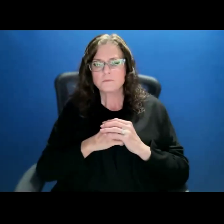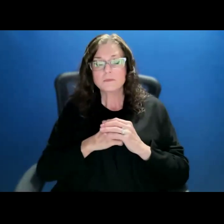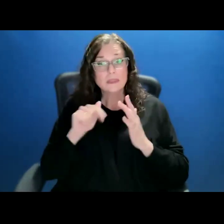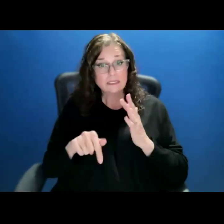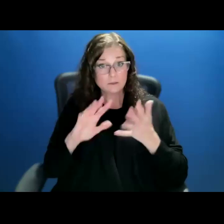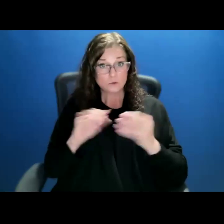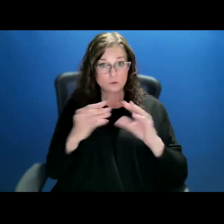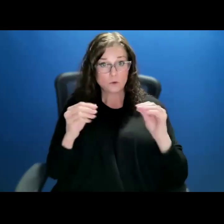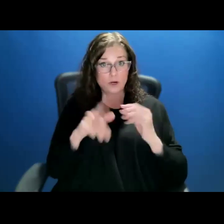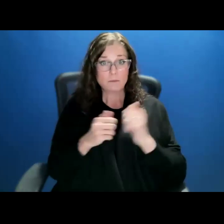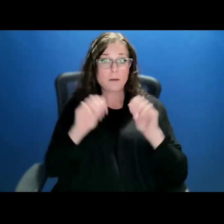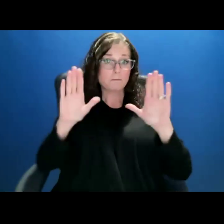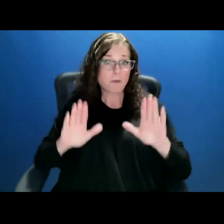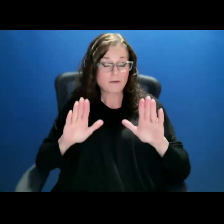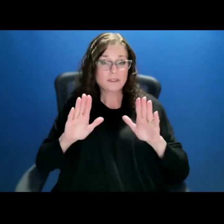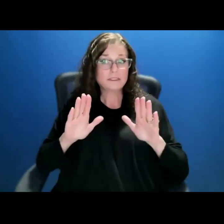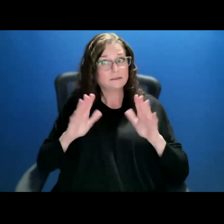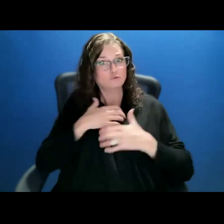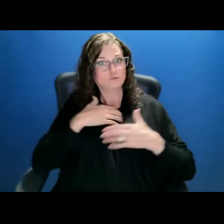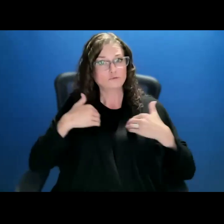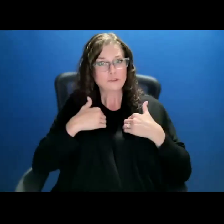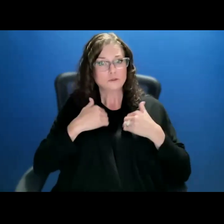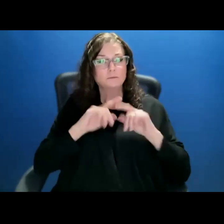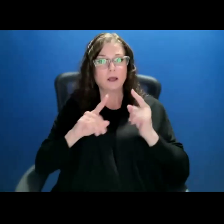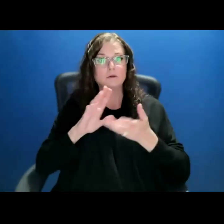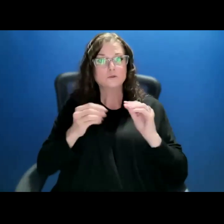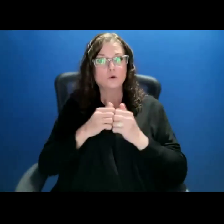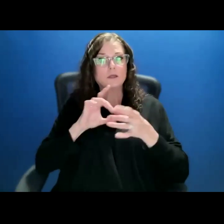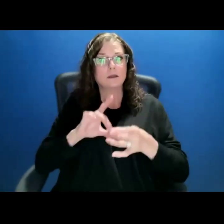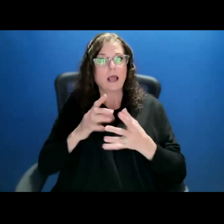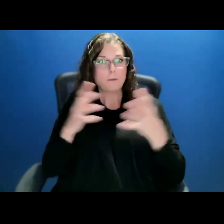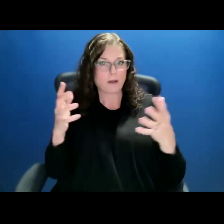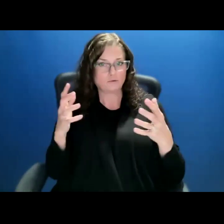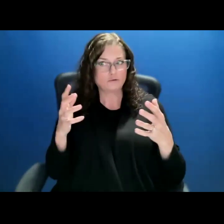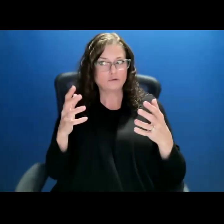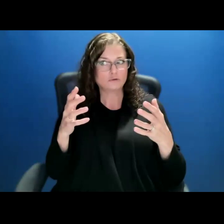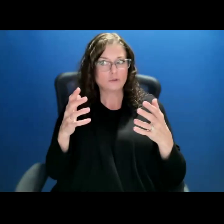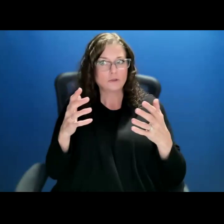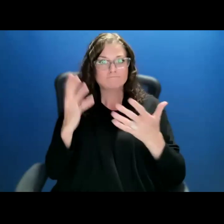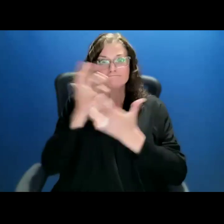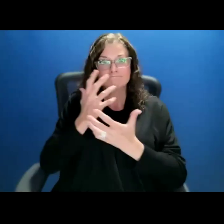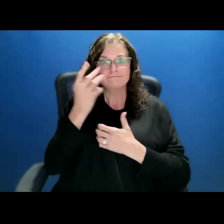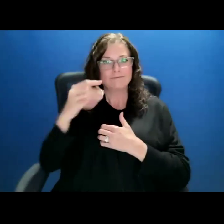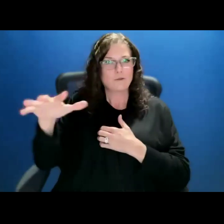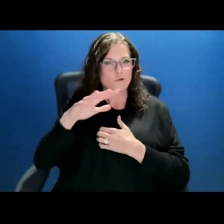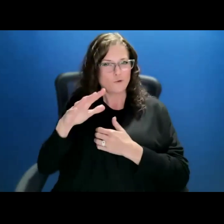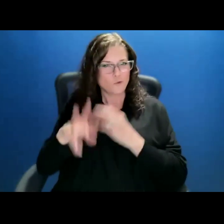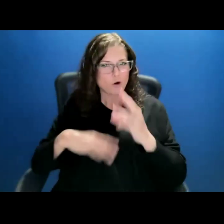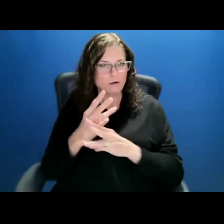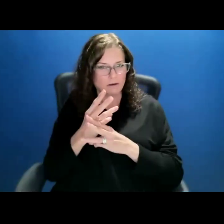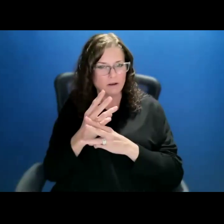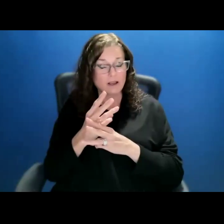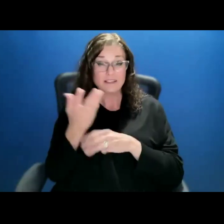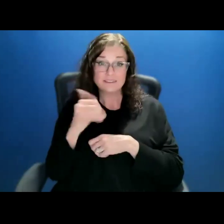story about these marvelous creatures, but above all, it's a story about how much there is to marvel at in the world and how much